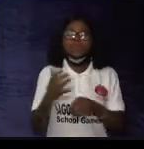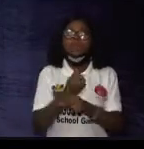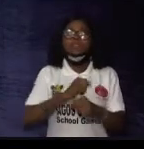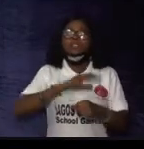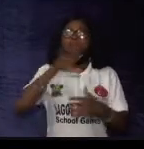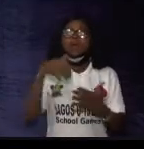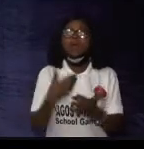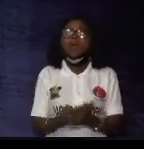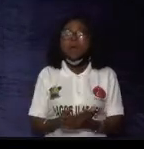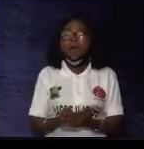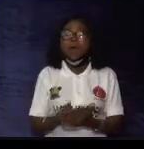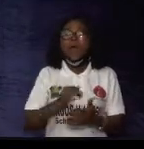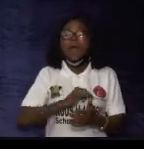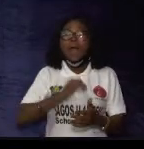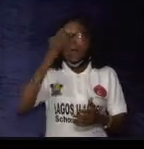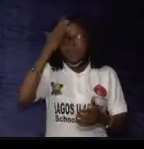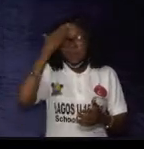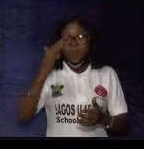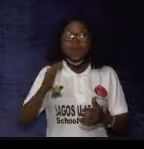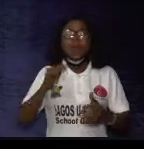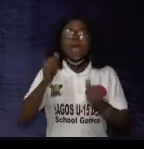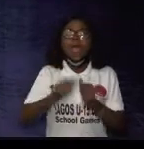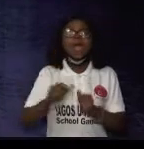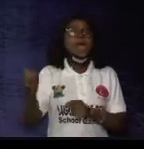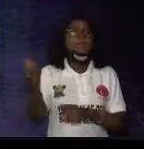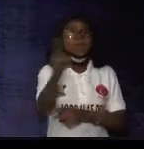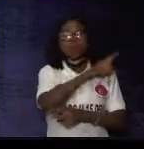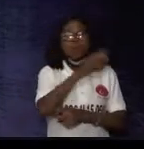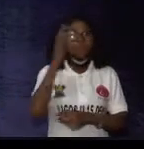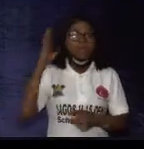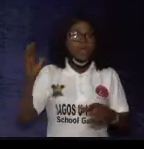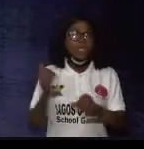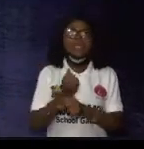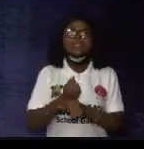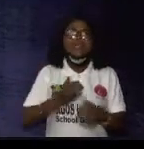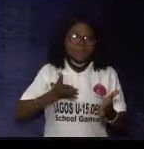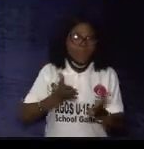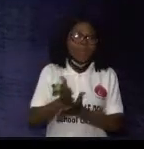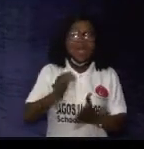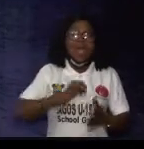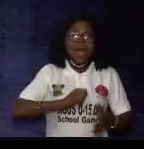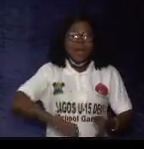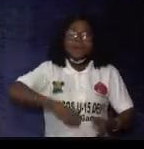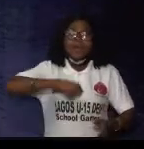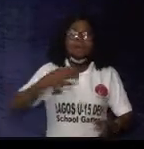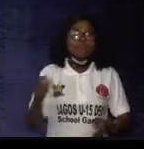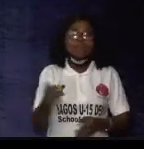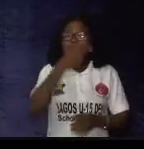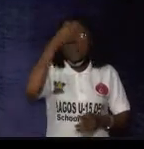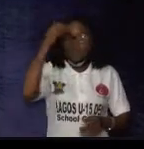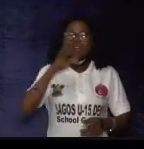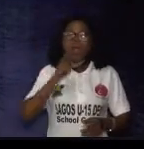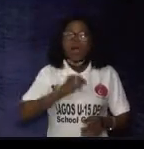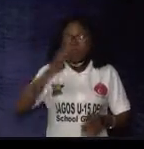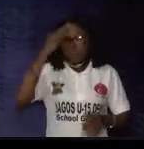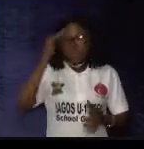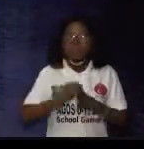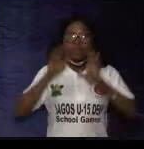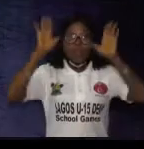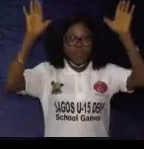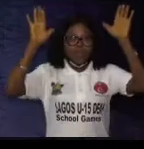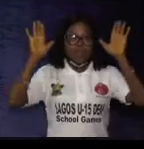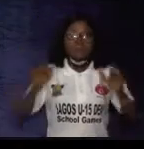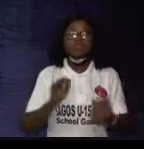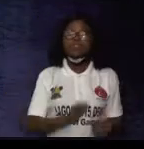many of you got the 5 correctly? I know everybody will get it. I'm sure. I'm proud of you because I know you are amazing